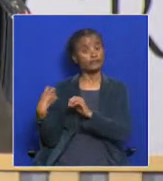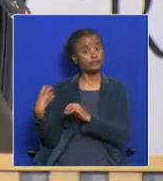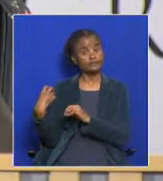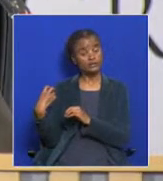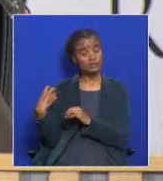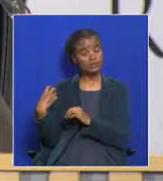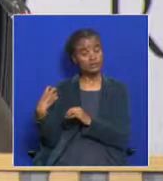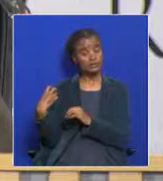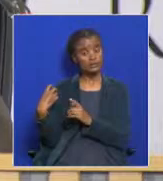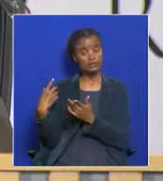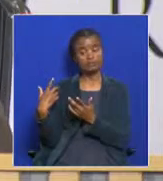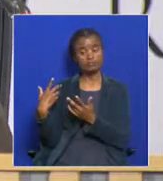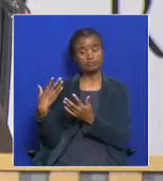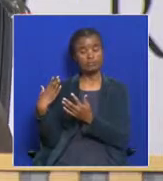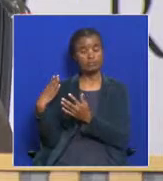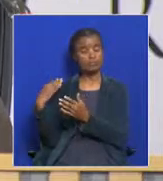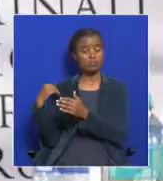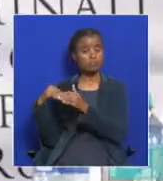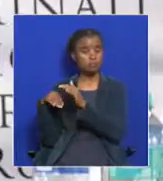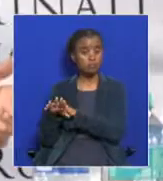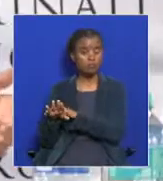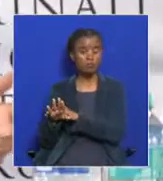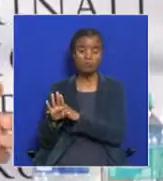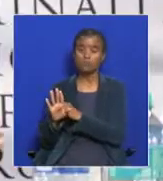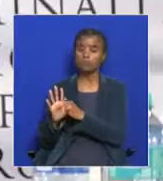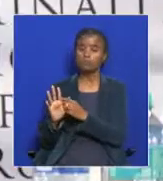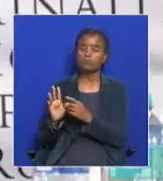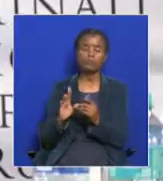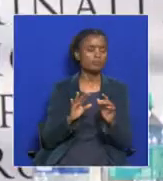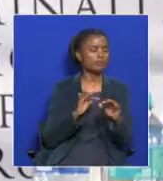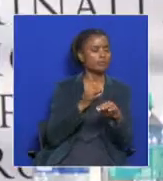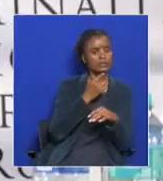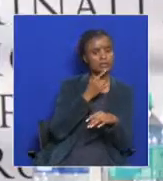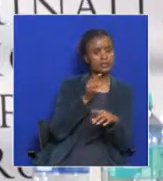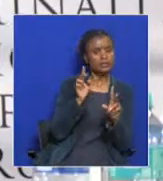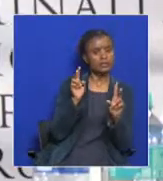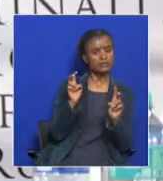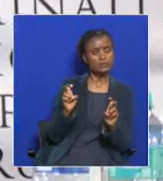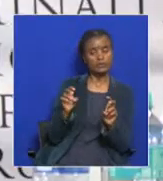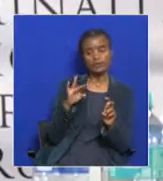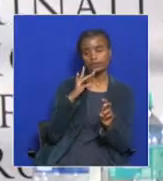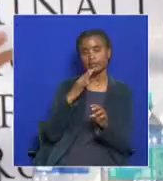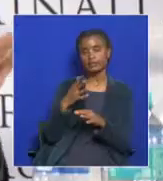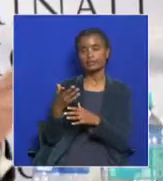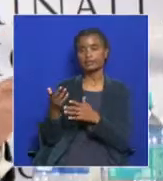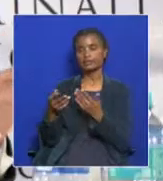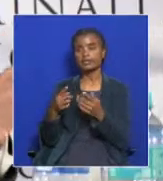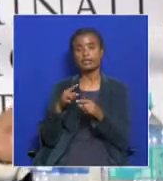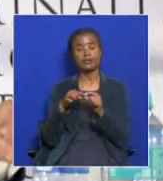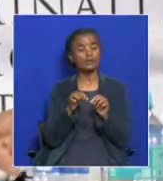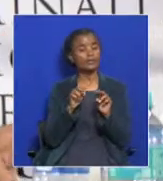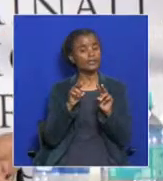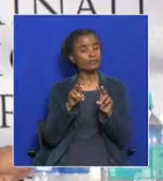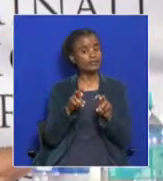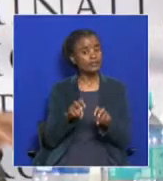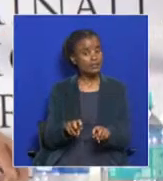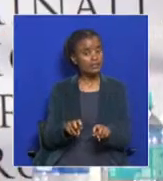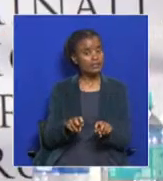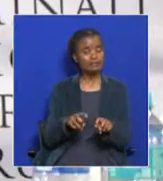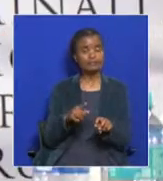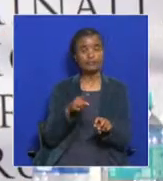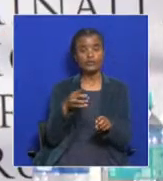you say issues... whether it is investigating what happened, or were you ever involved in any way regarding the burglary